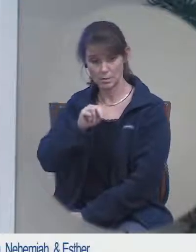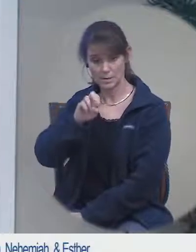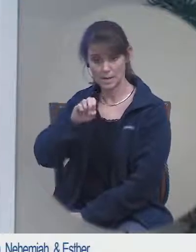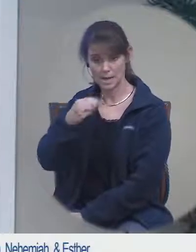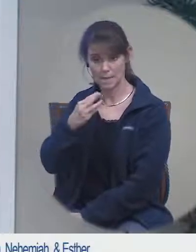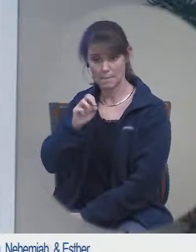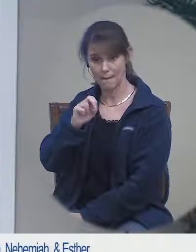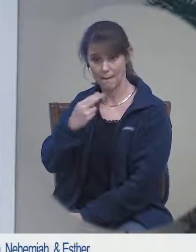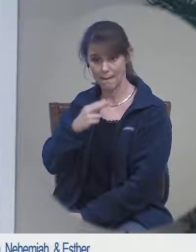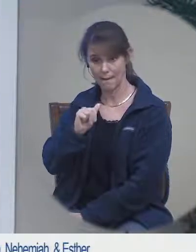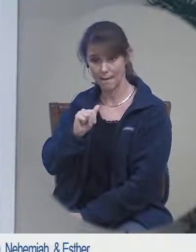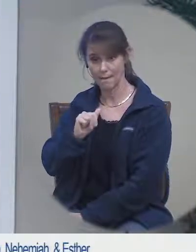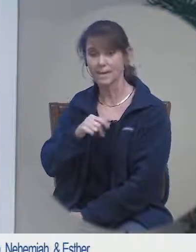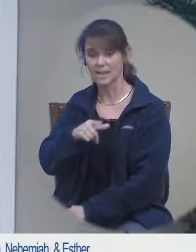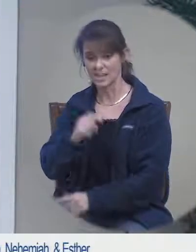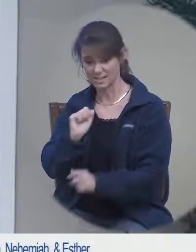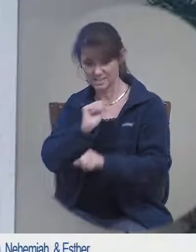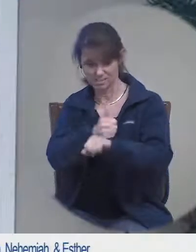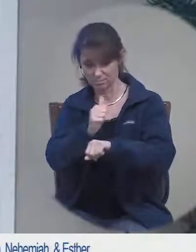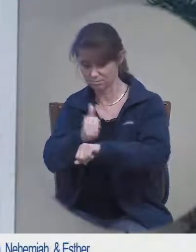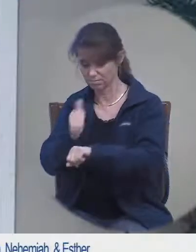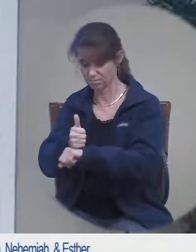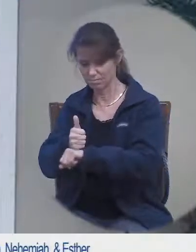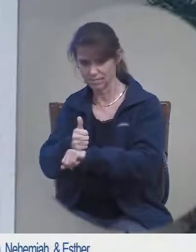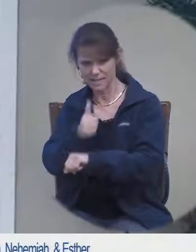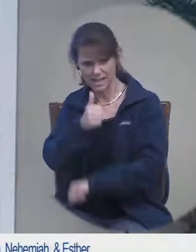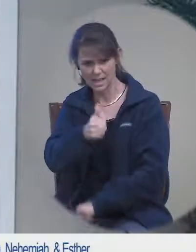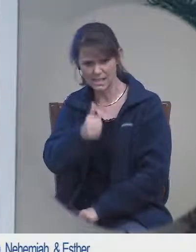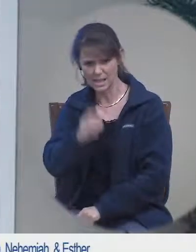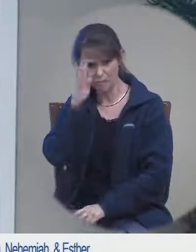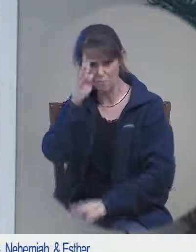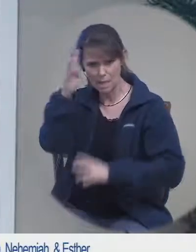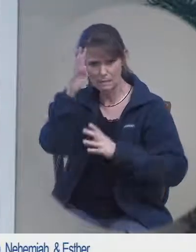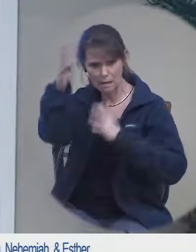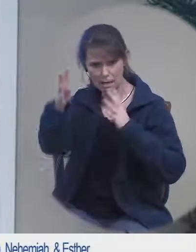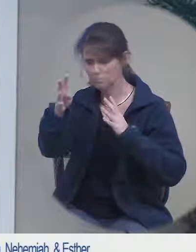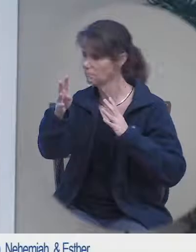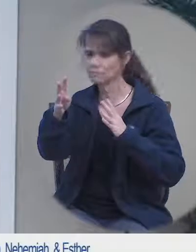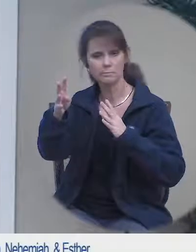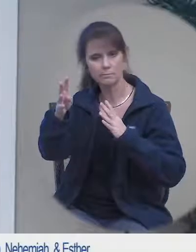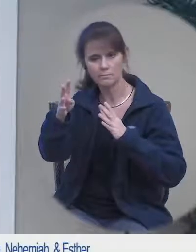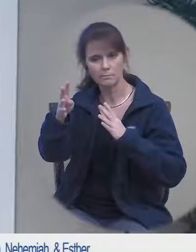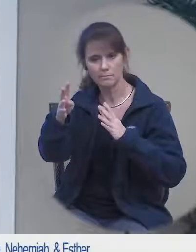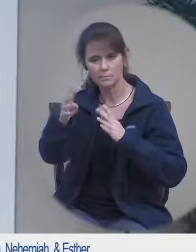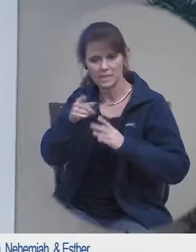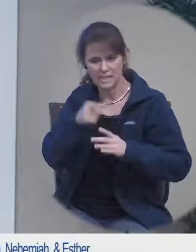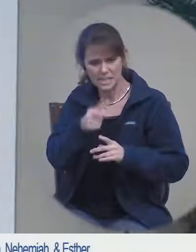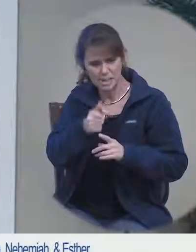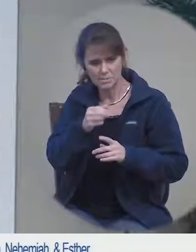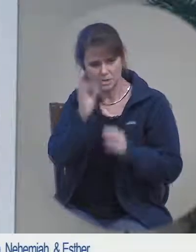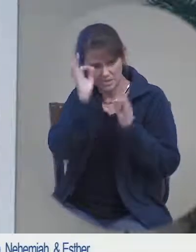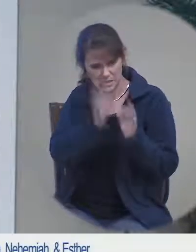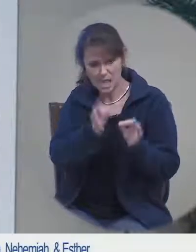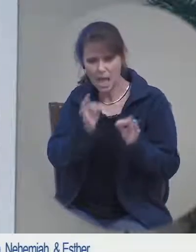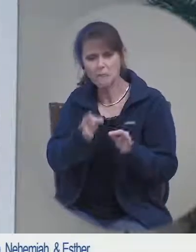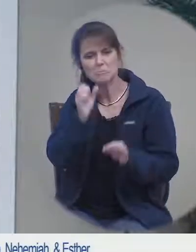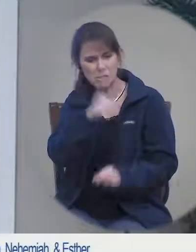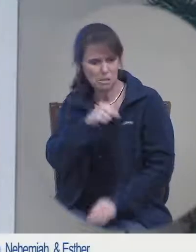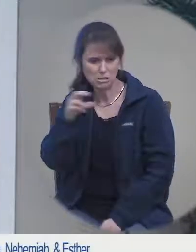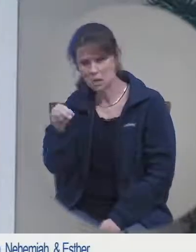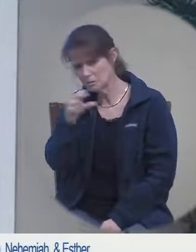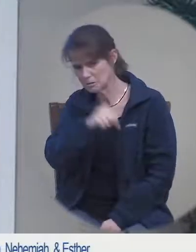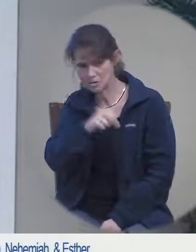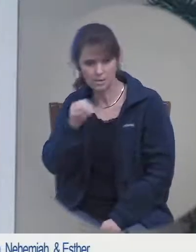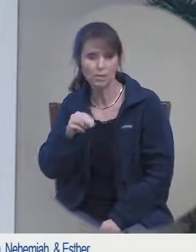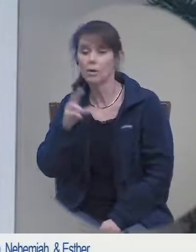here and how he's setting about worship, it's not on his own thoughts, it's not based upon his own preferences, it's based upon commands